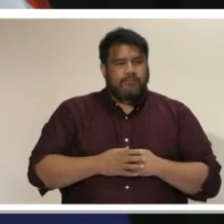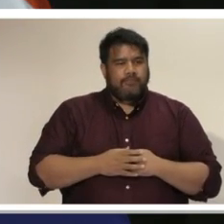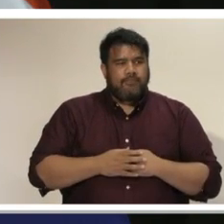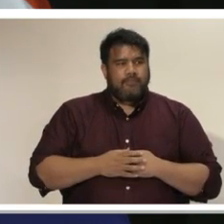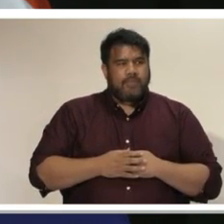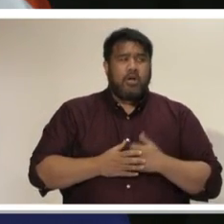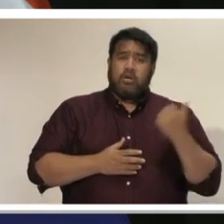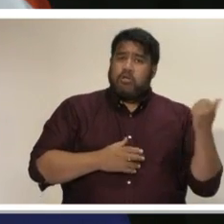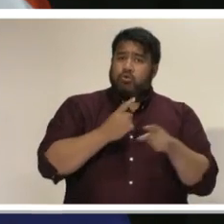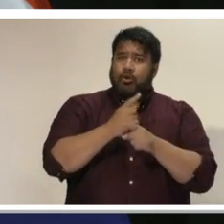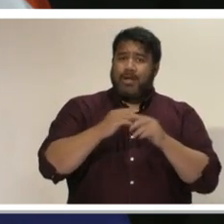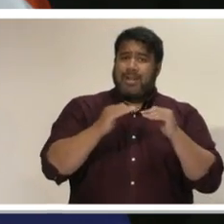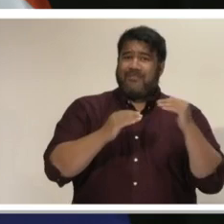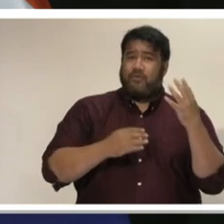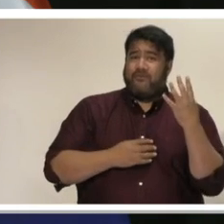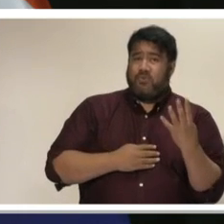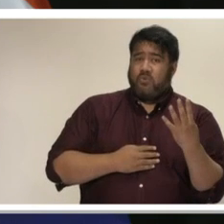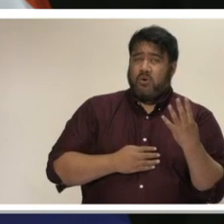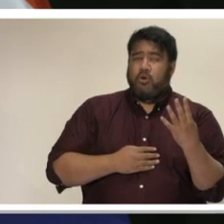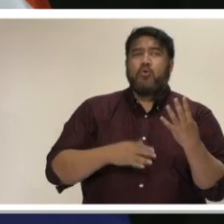of the key